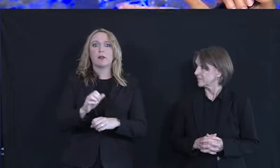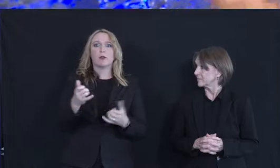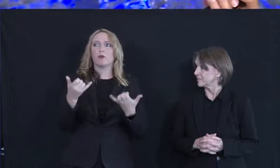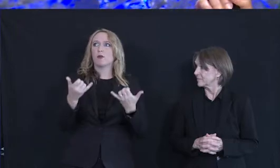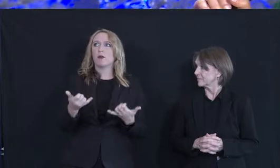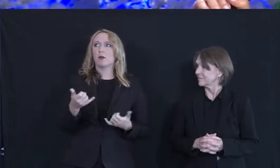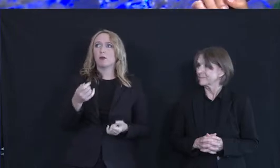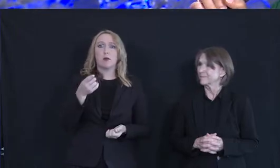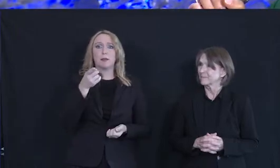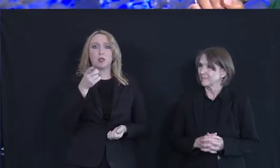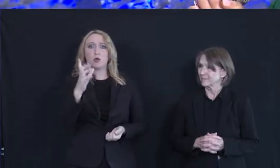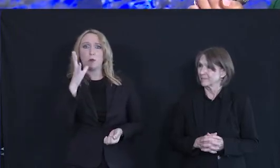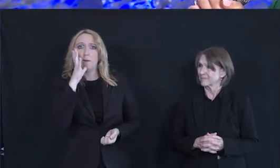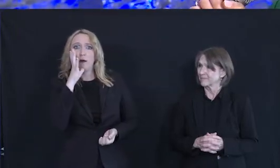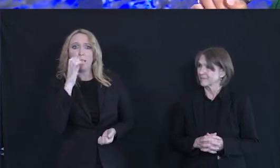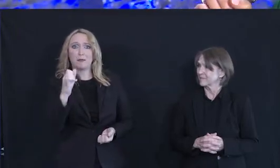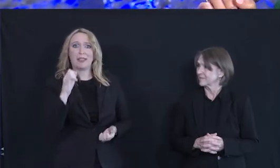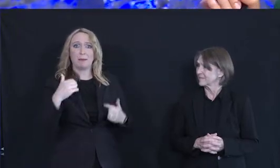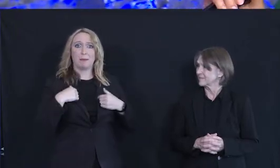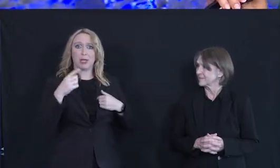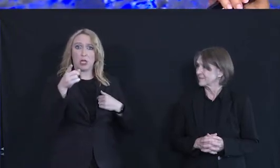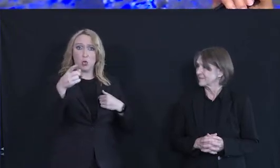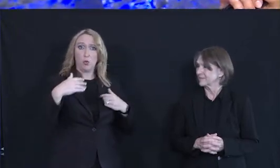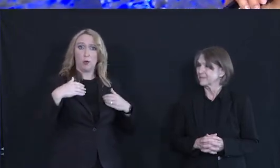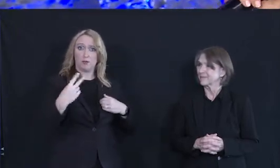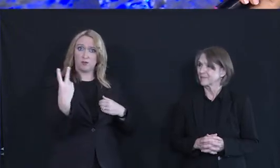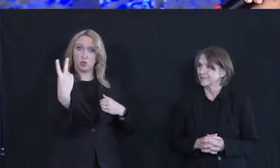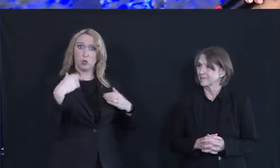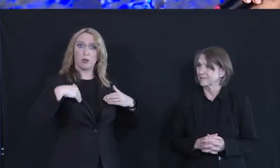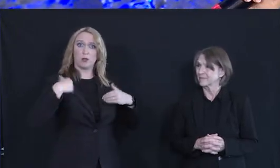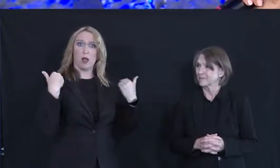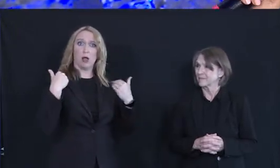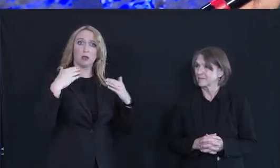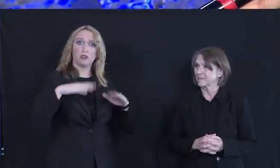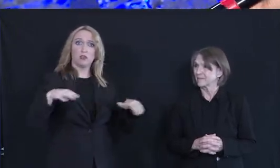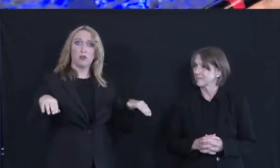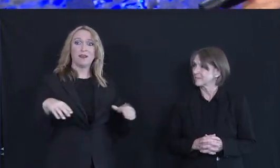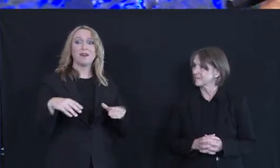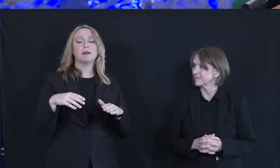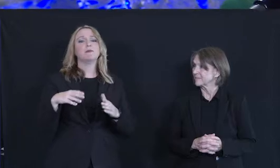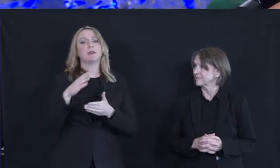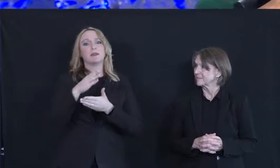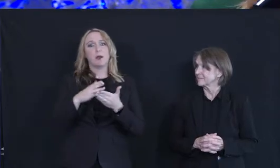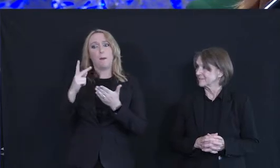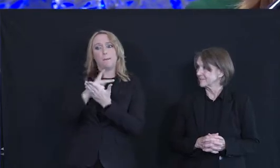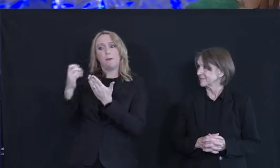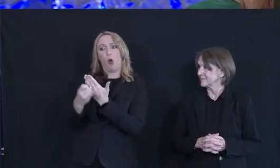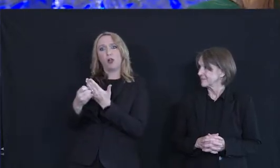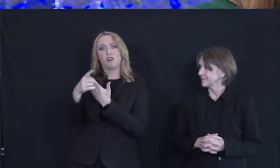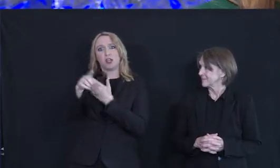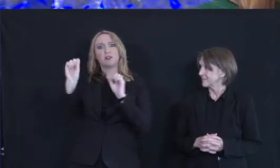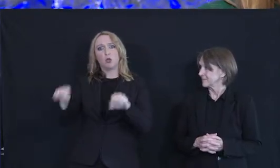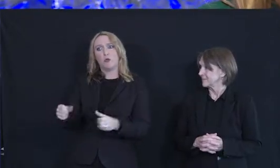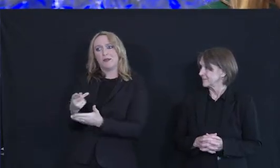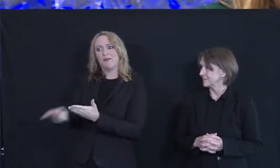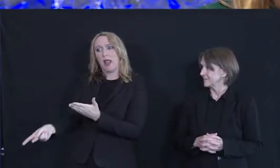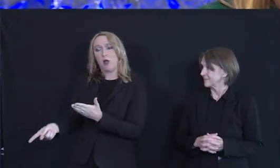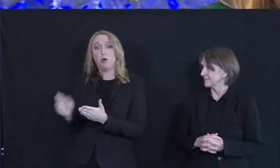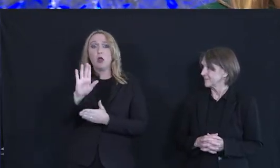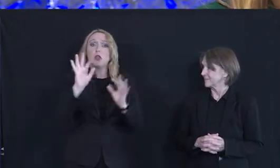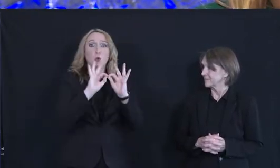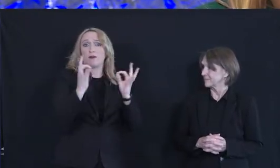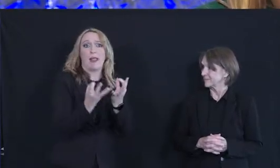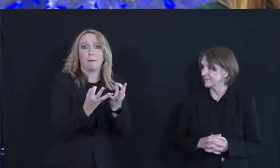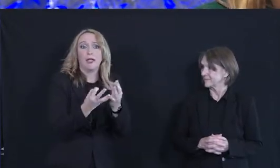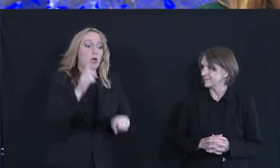right now you're in the same position as me with two young kids right there are balls that you can drop and there are balls that you can your family is a ball you can't drop so you just kind of have to